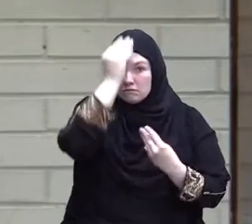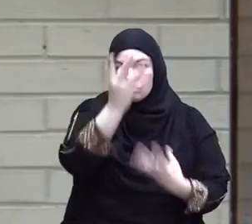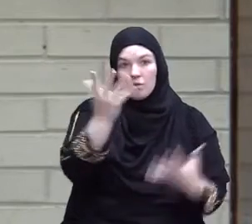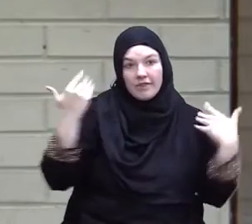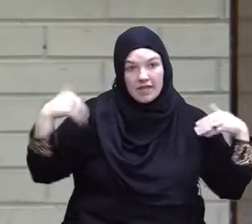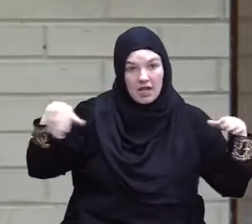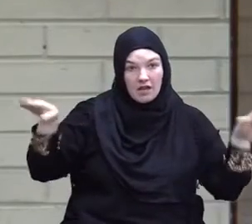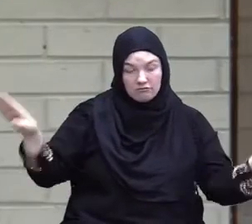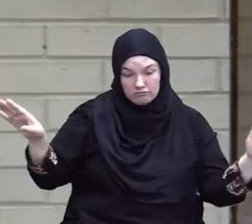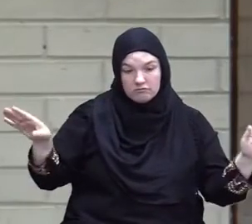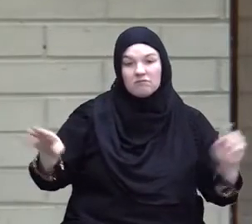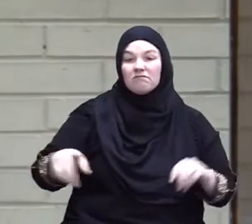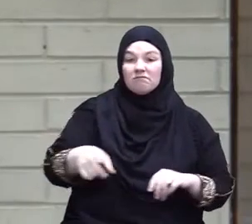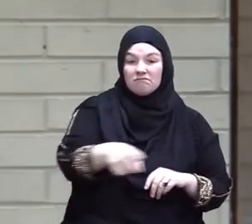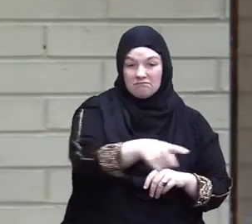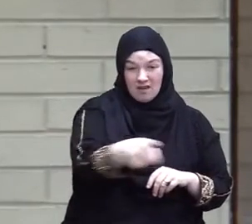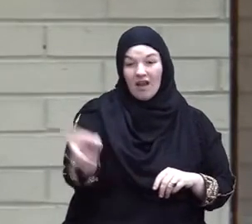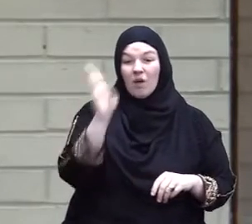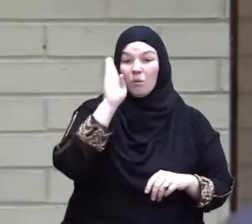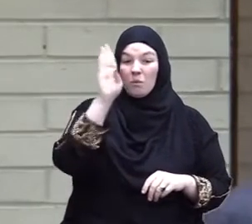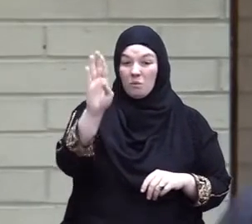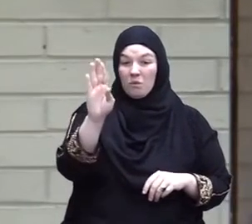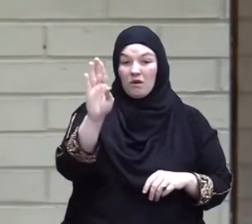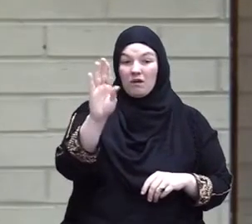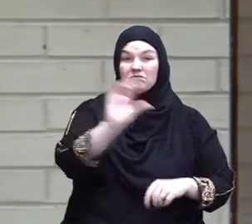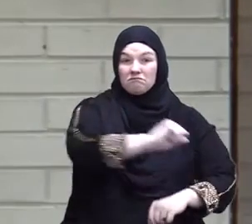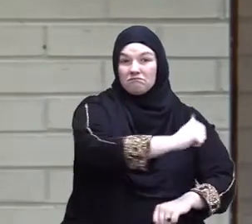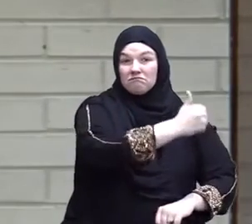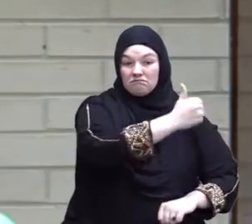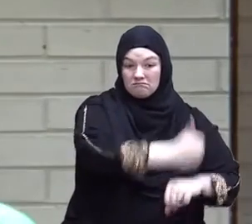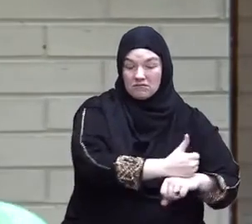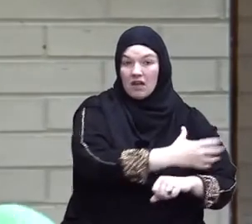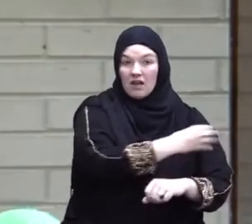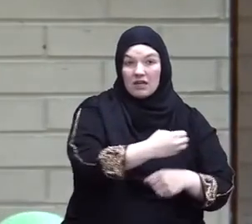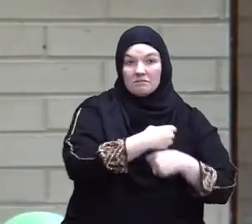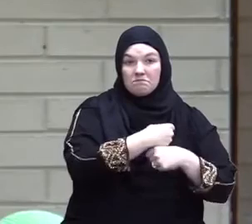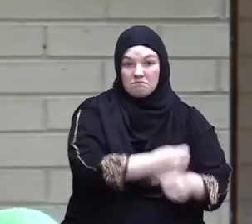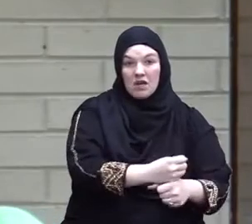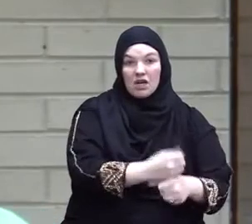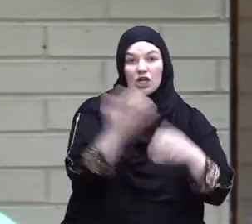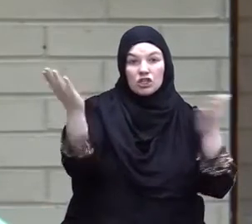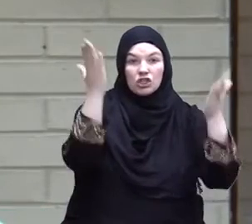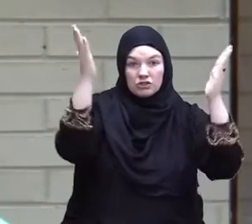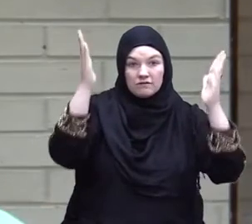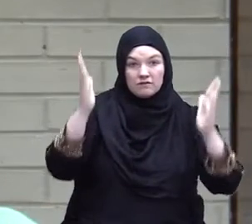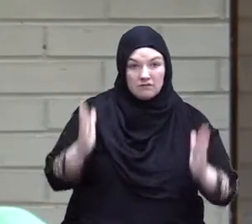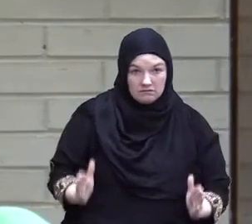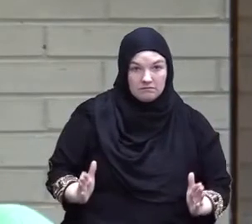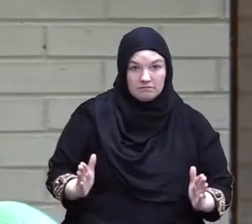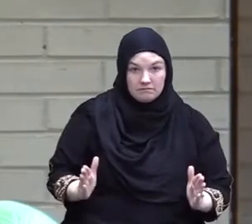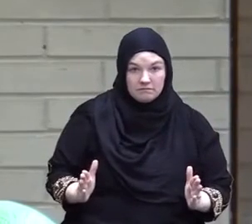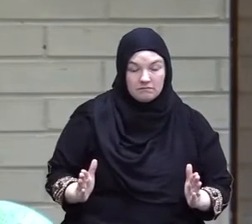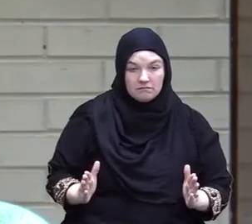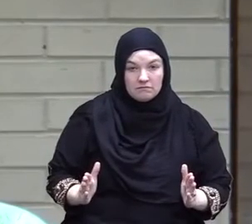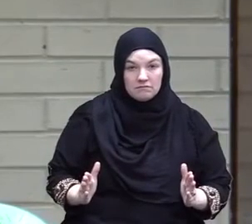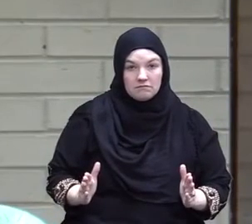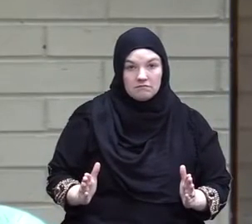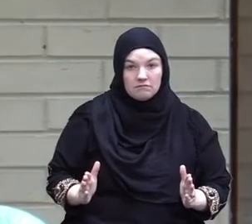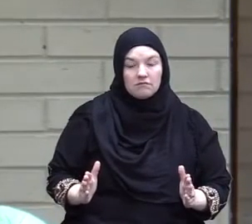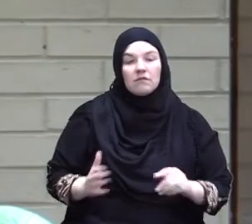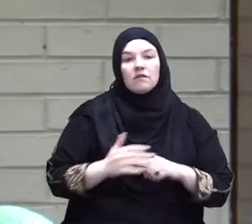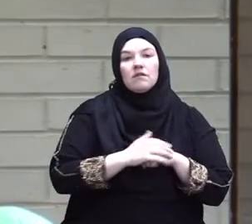am going to create or set or place a steward, a successor, a